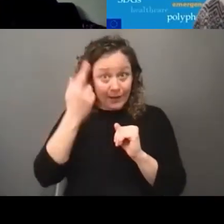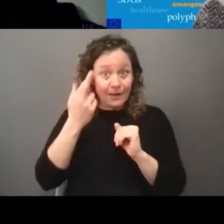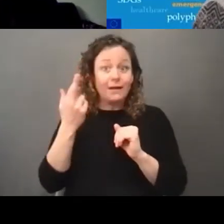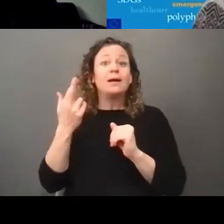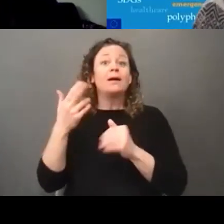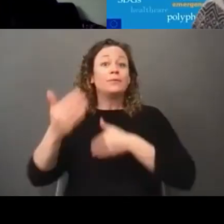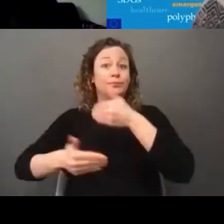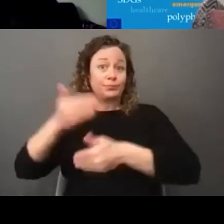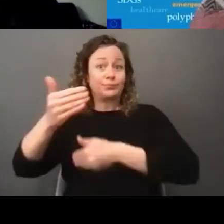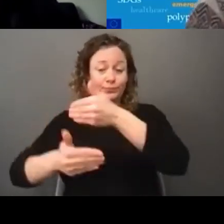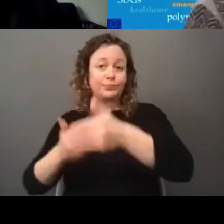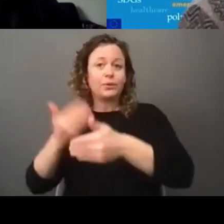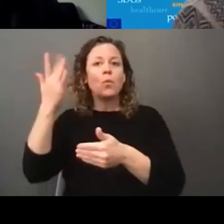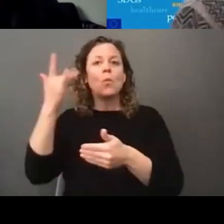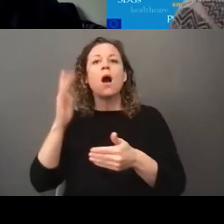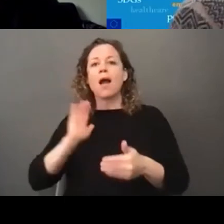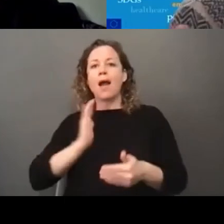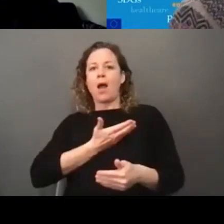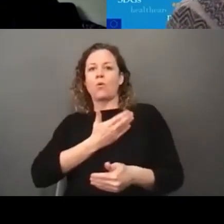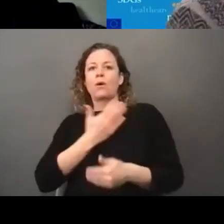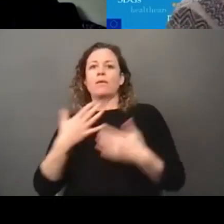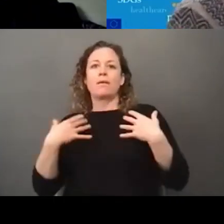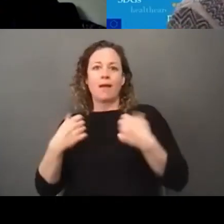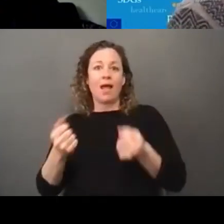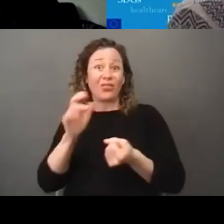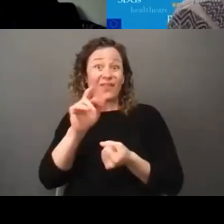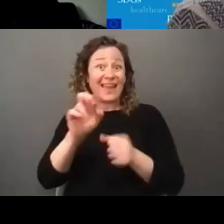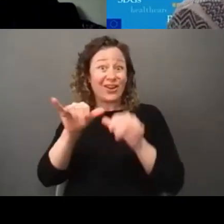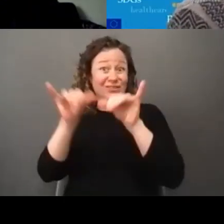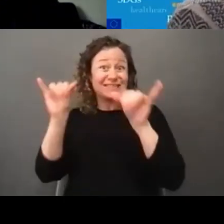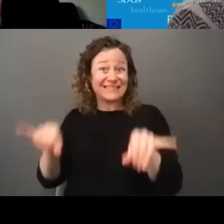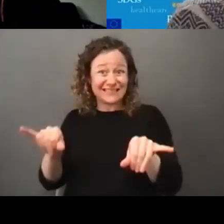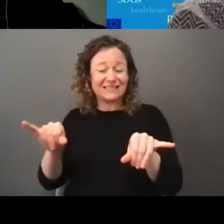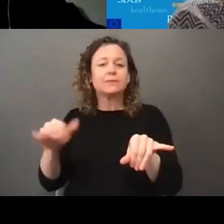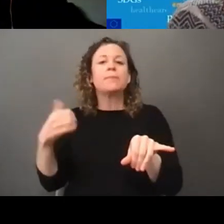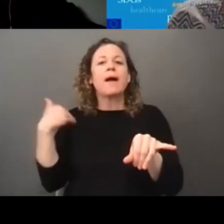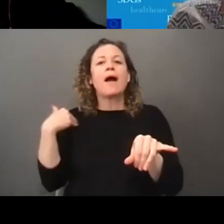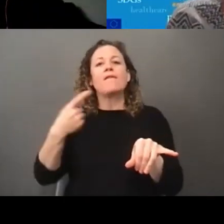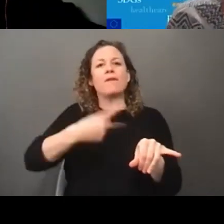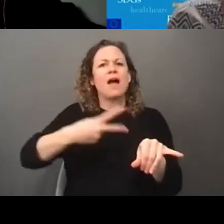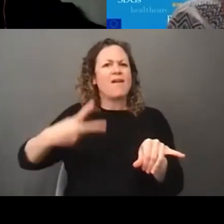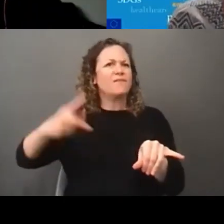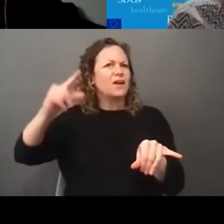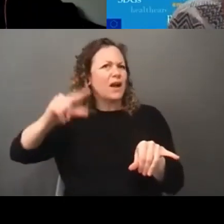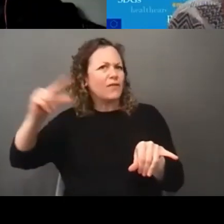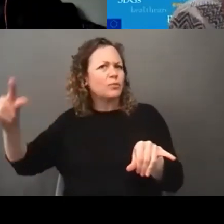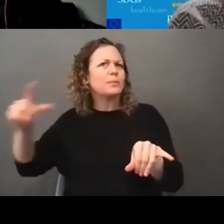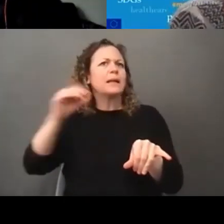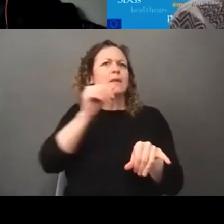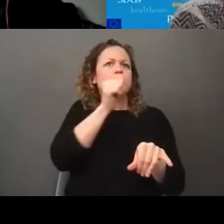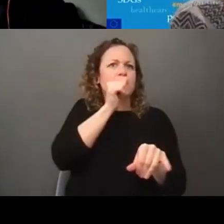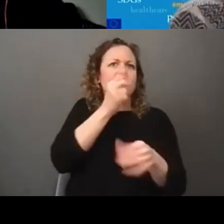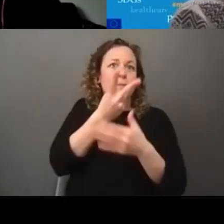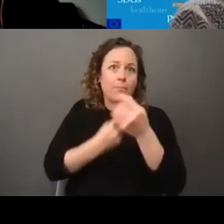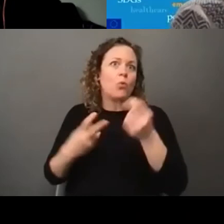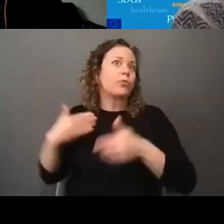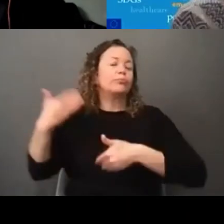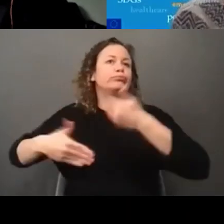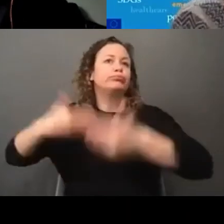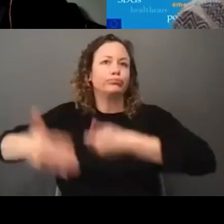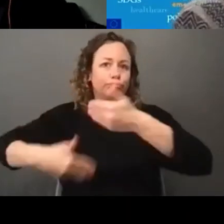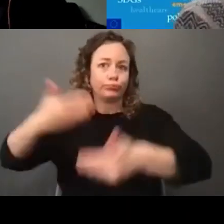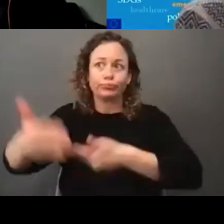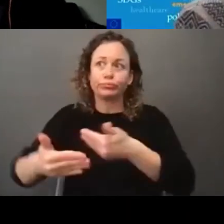privatized, we probably wouldn't have been able to go through this vaccination operation. So yes, there are things that need to be